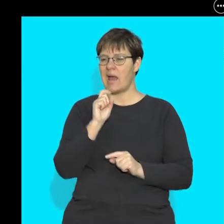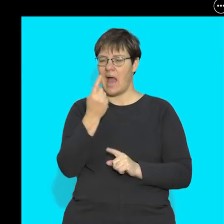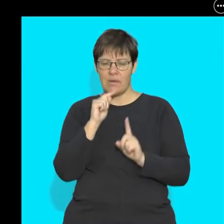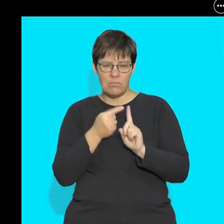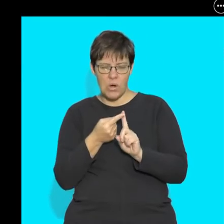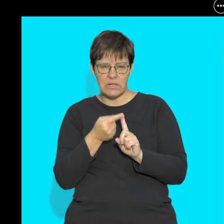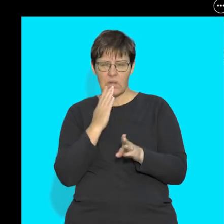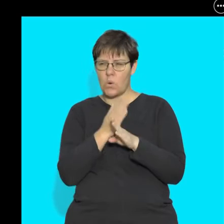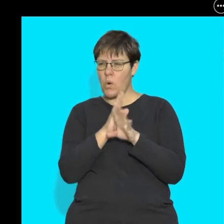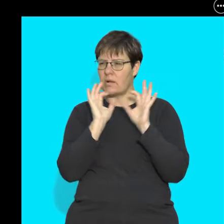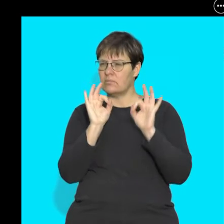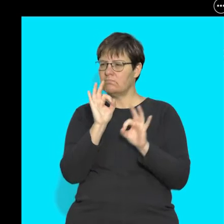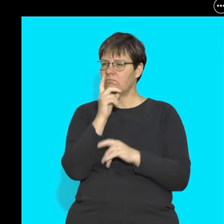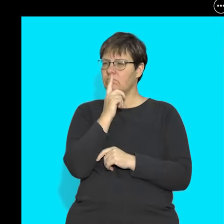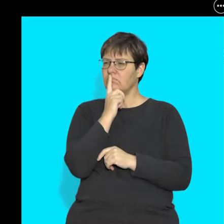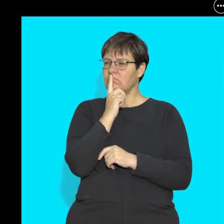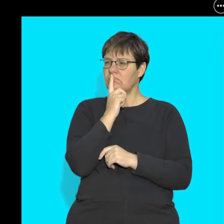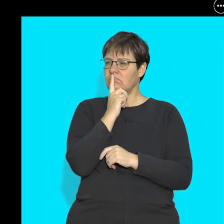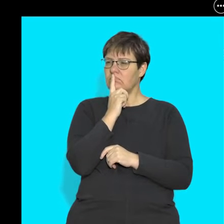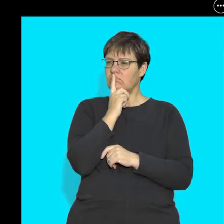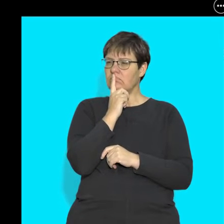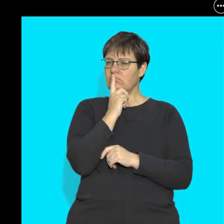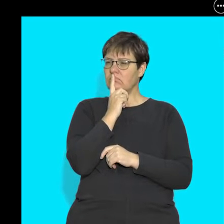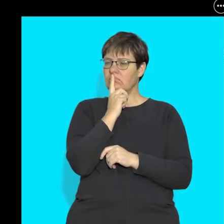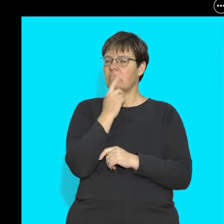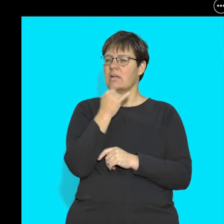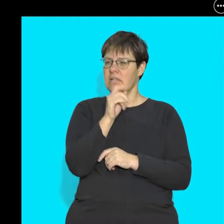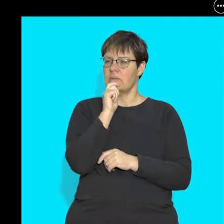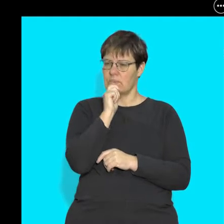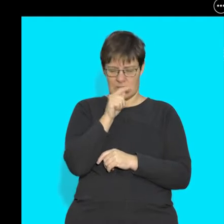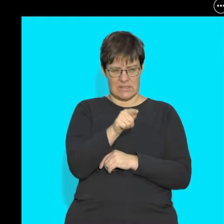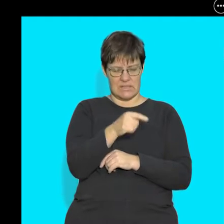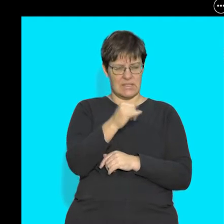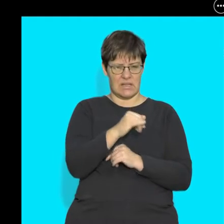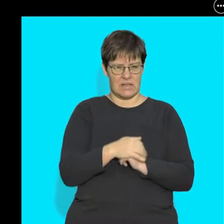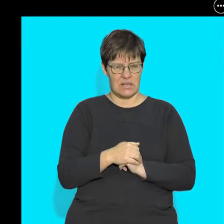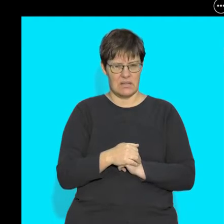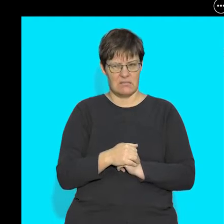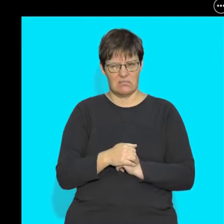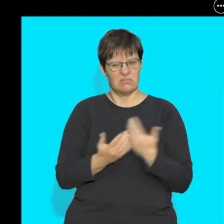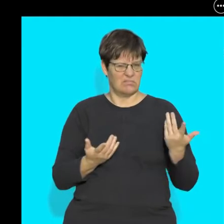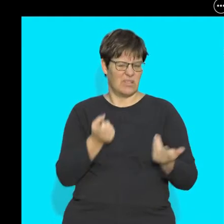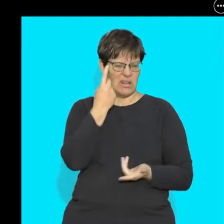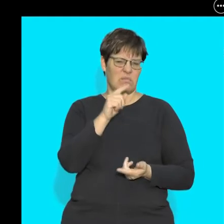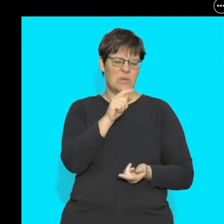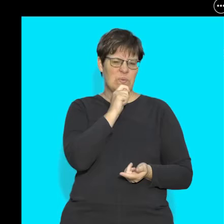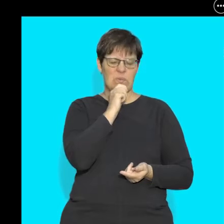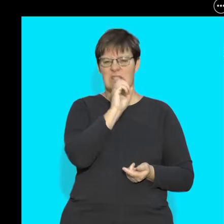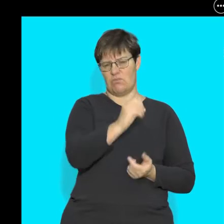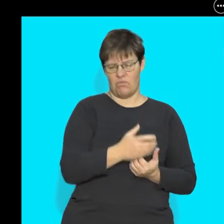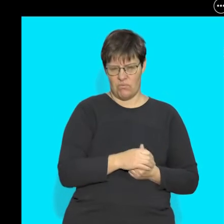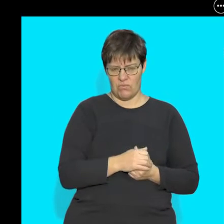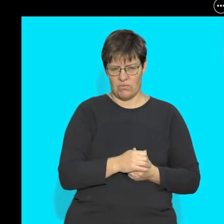will work. And if I look at it, I'm still going to use that one. It makes sense to use the 0. And in